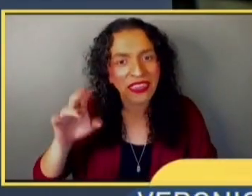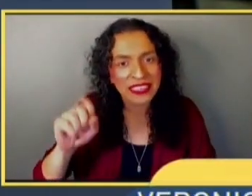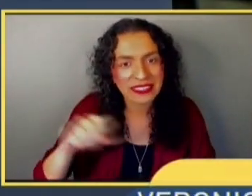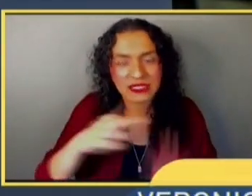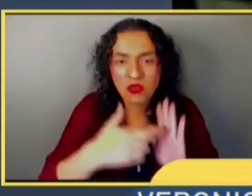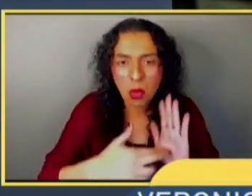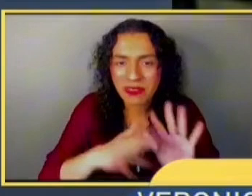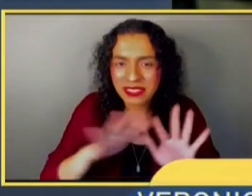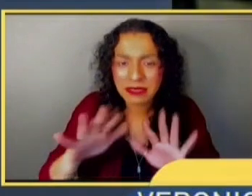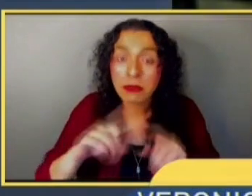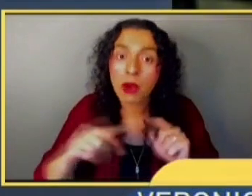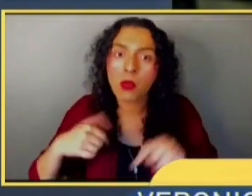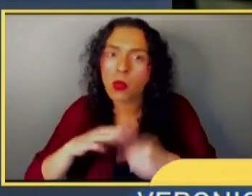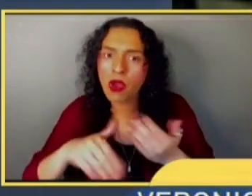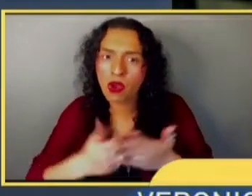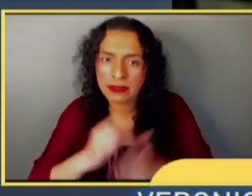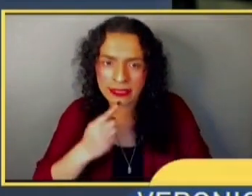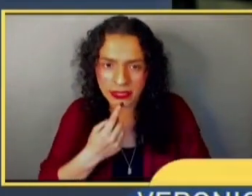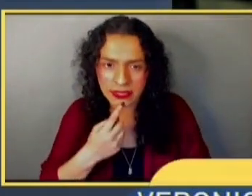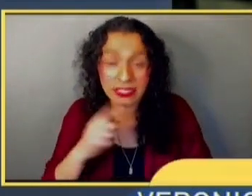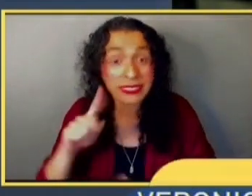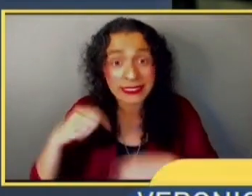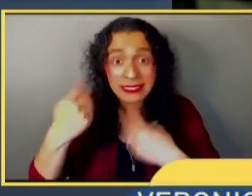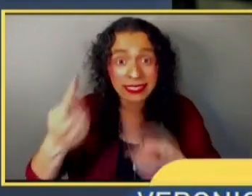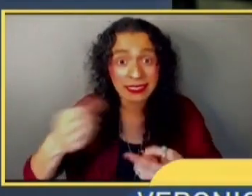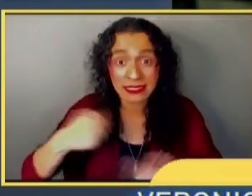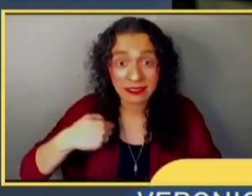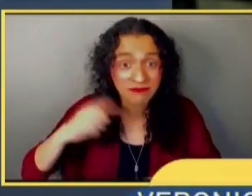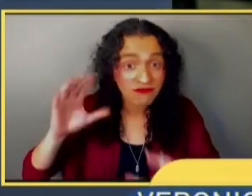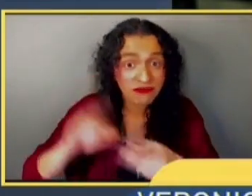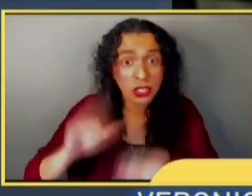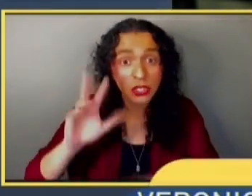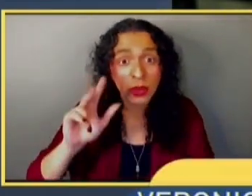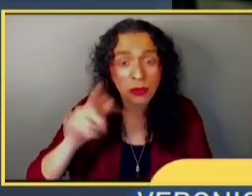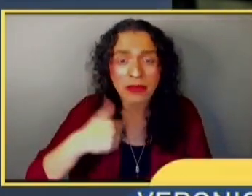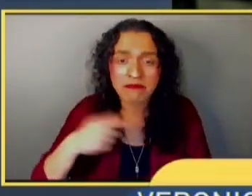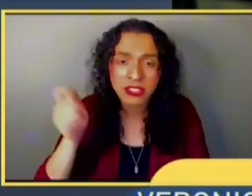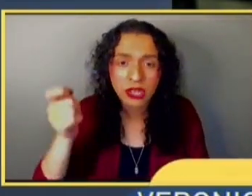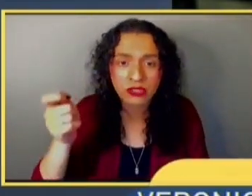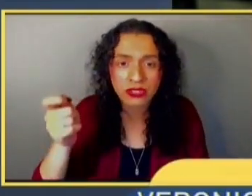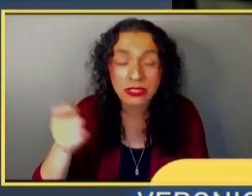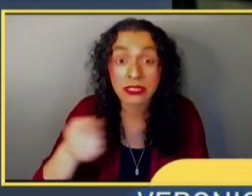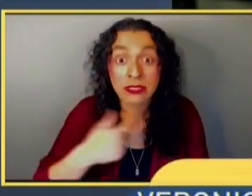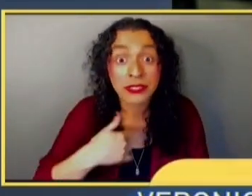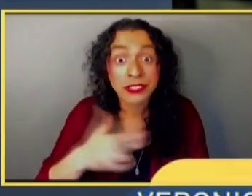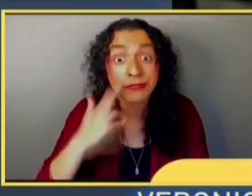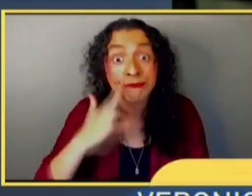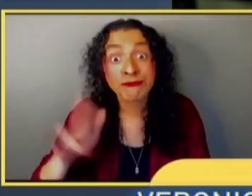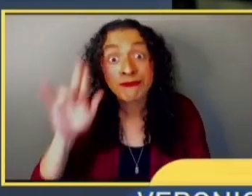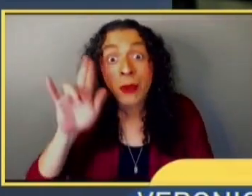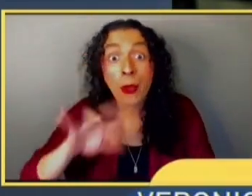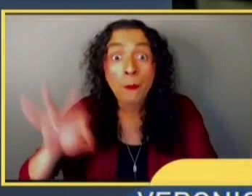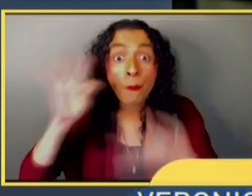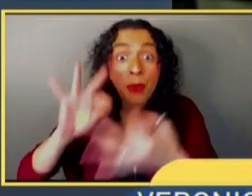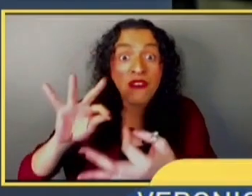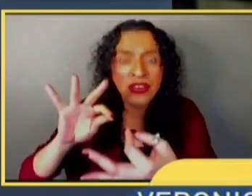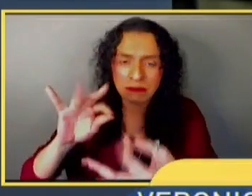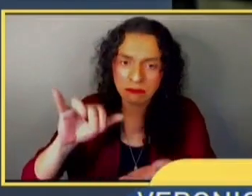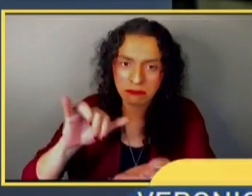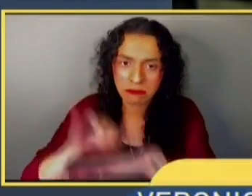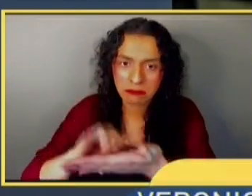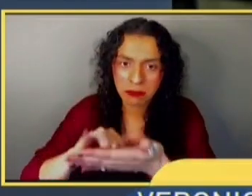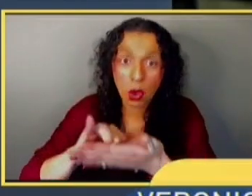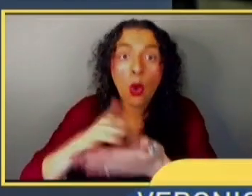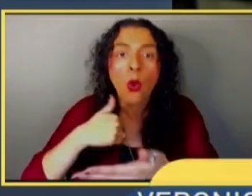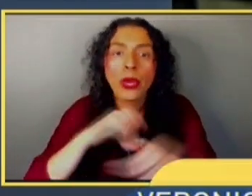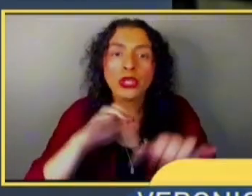seriously. I've been a judge for 23 years. I'm not going to be perfect. None of us is going to be. We do our best to try to look at